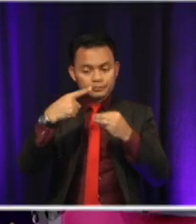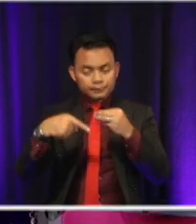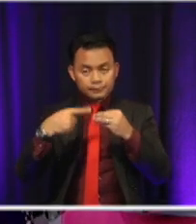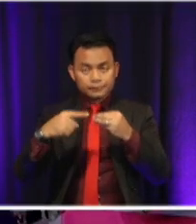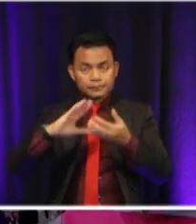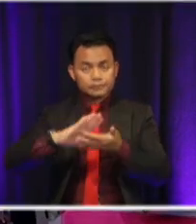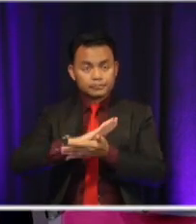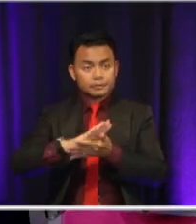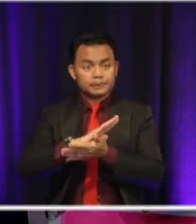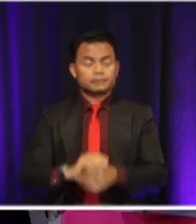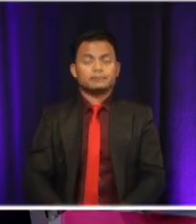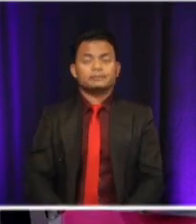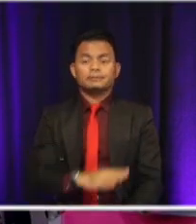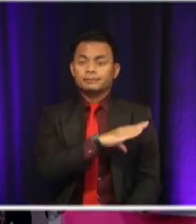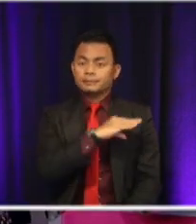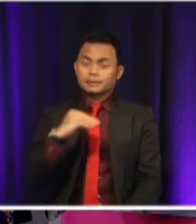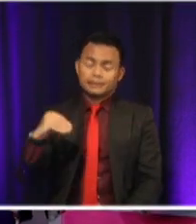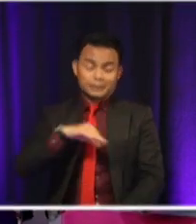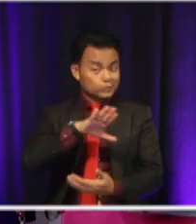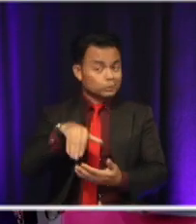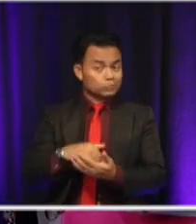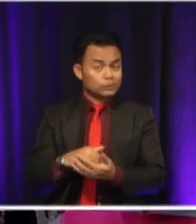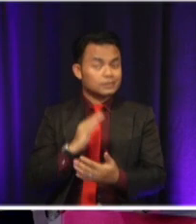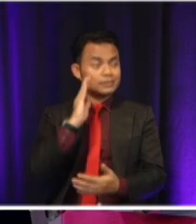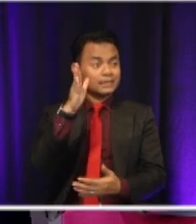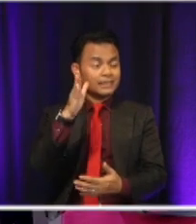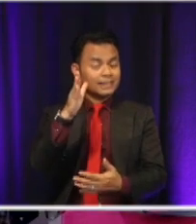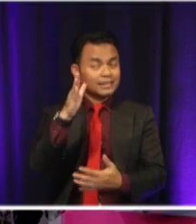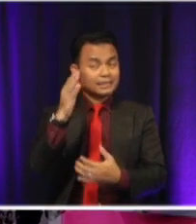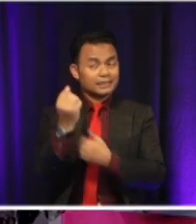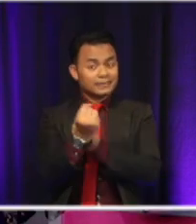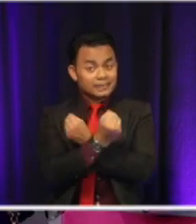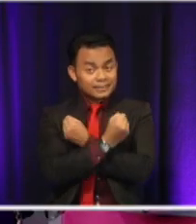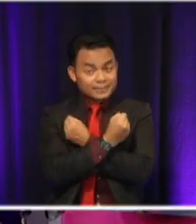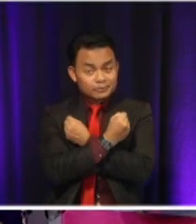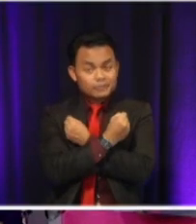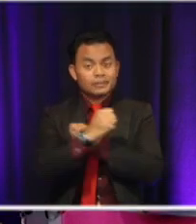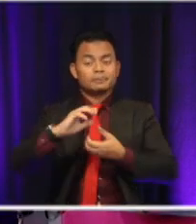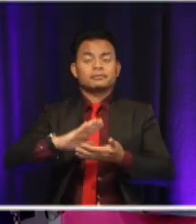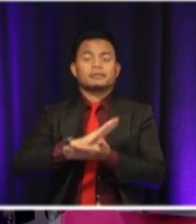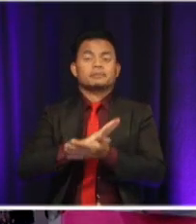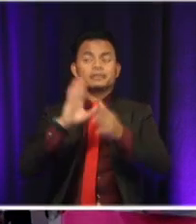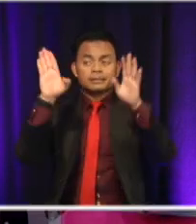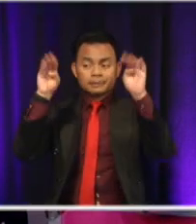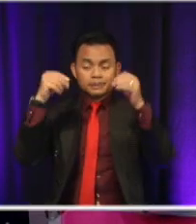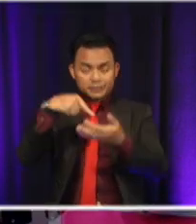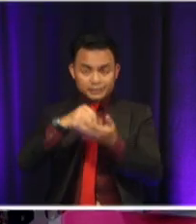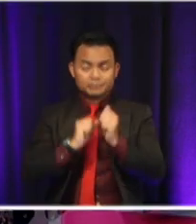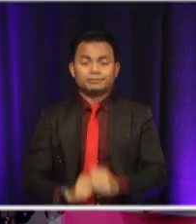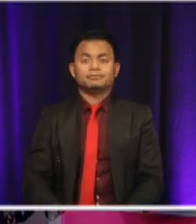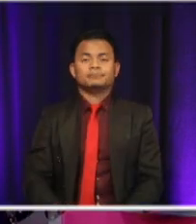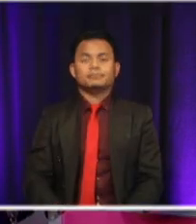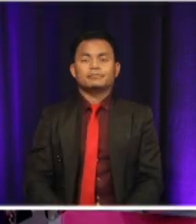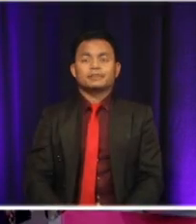persuade Syafiqah to also fall in love with this subject, what the format is like and what kind of time